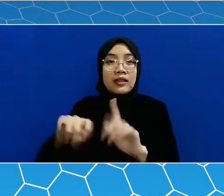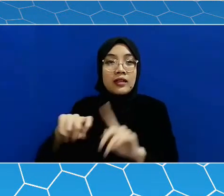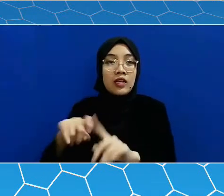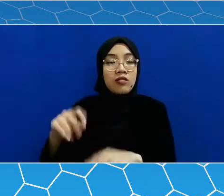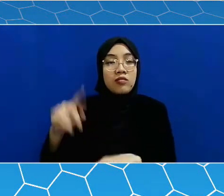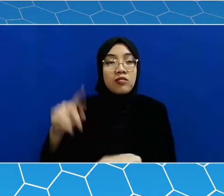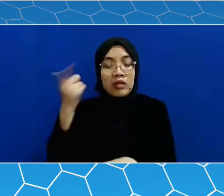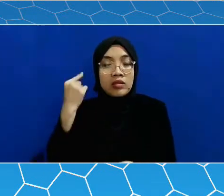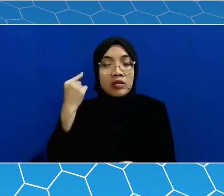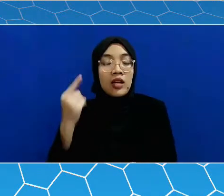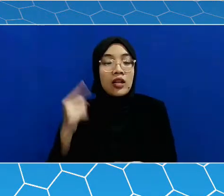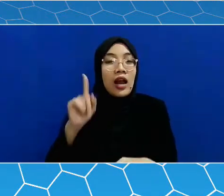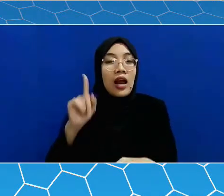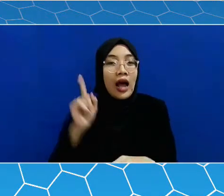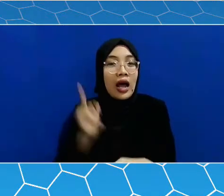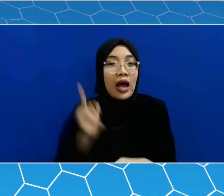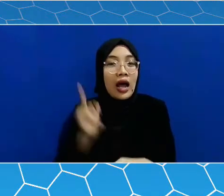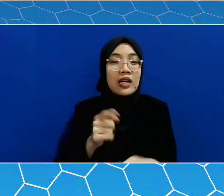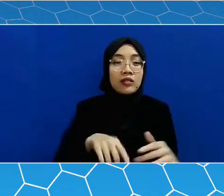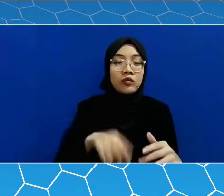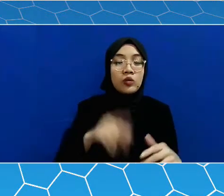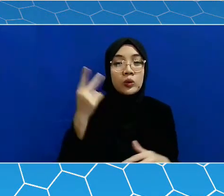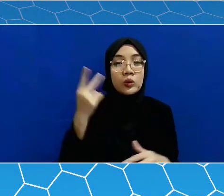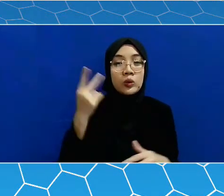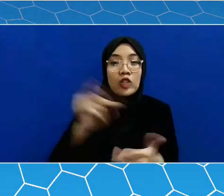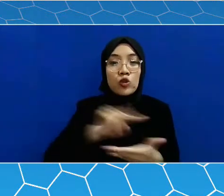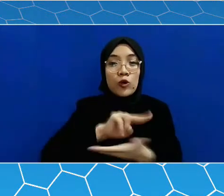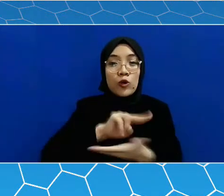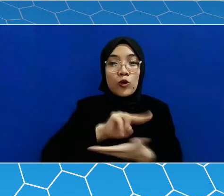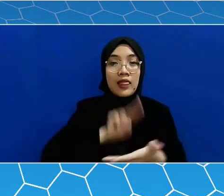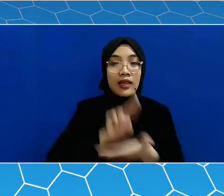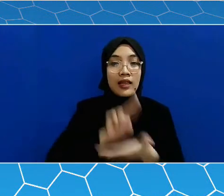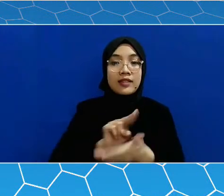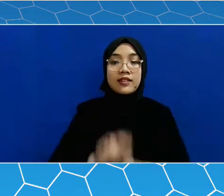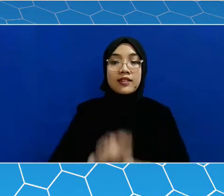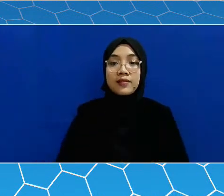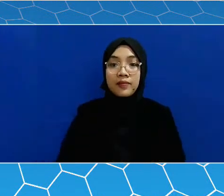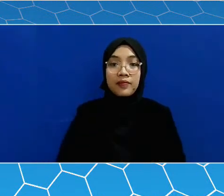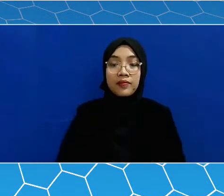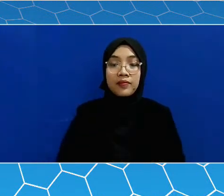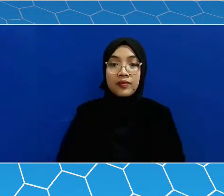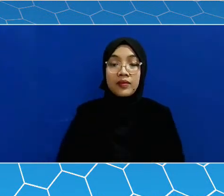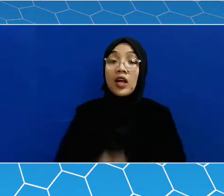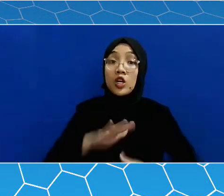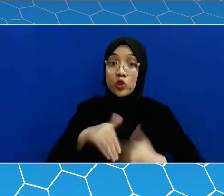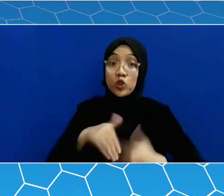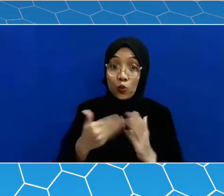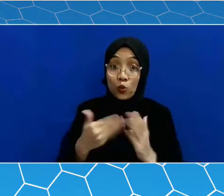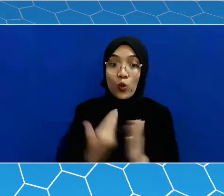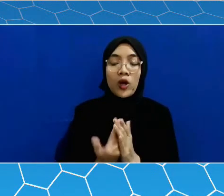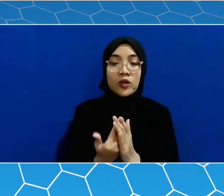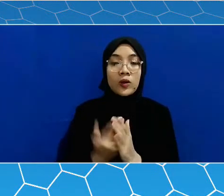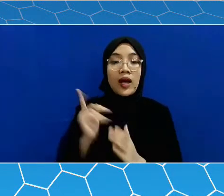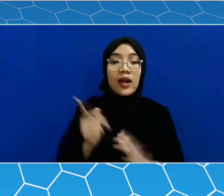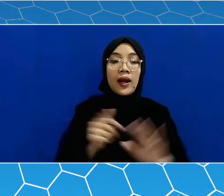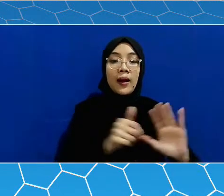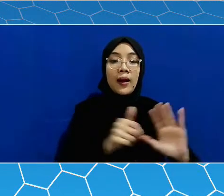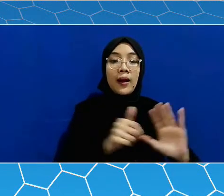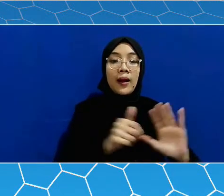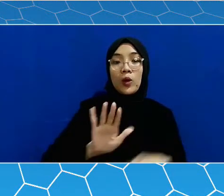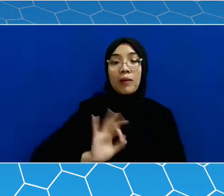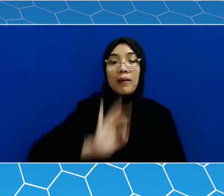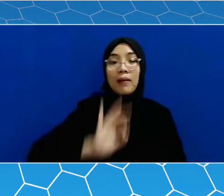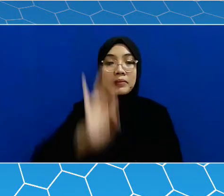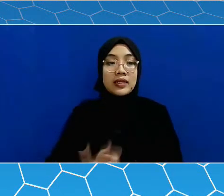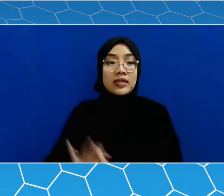hospitals. And this comprise nearly 65% of the health facilities available in the country. The rest